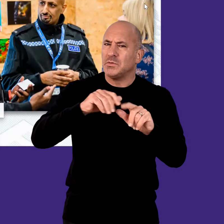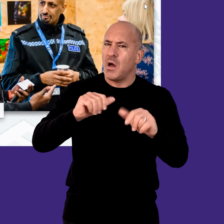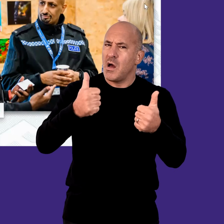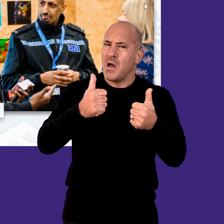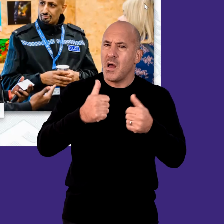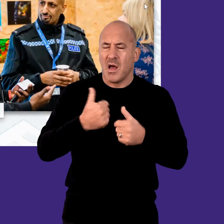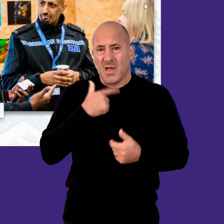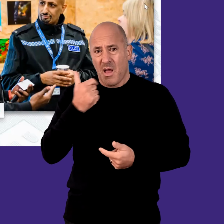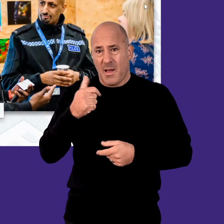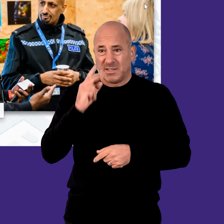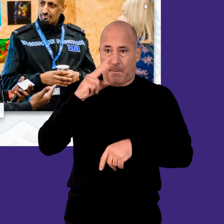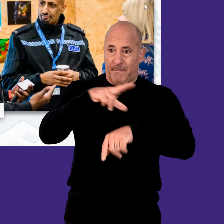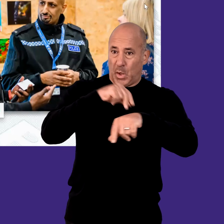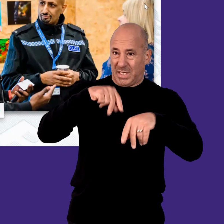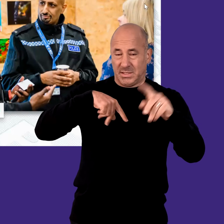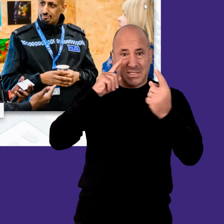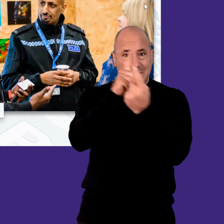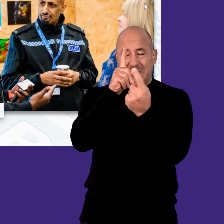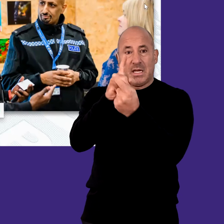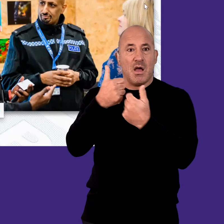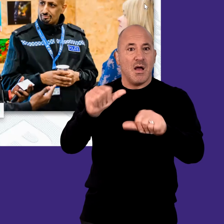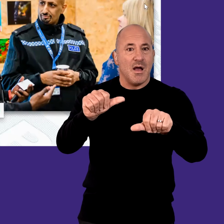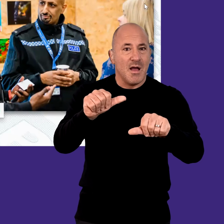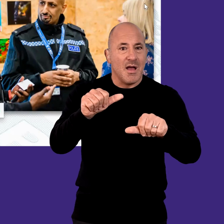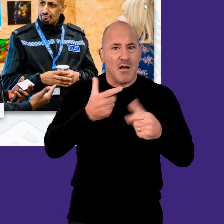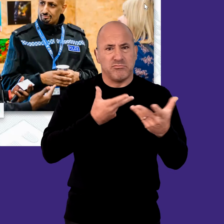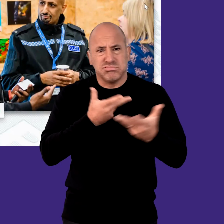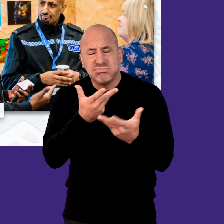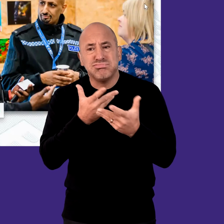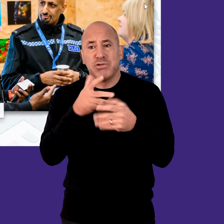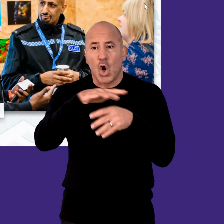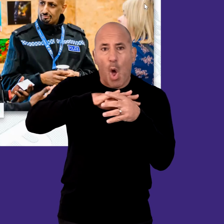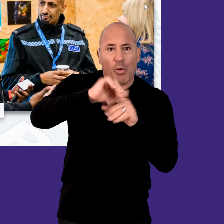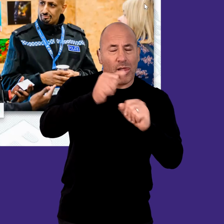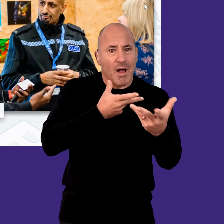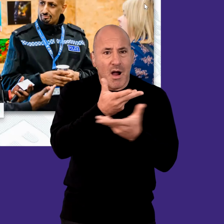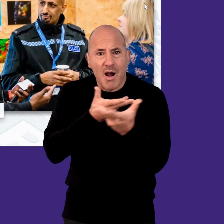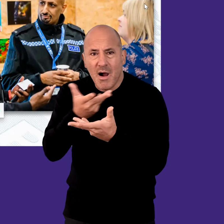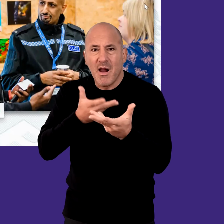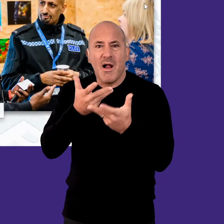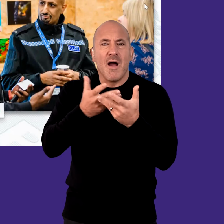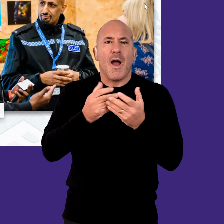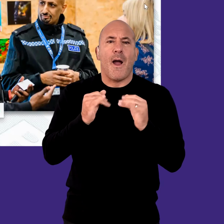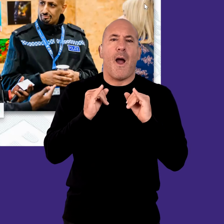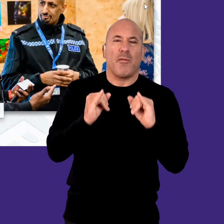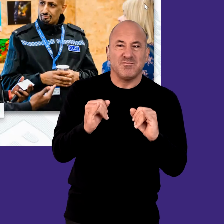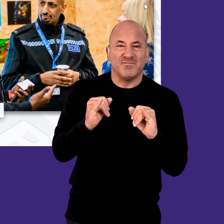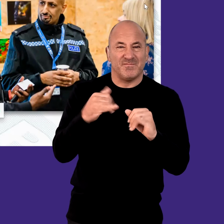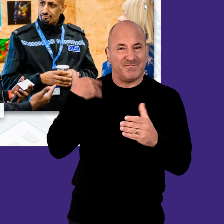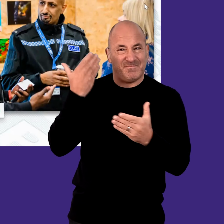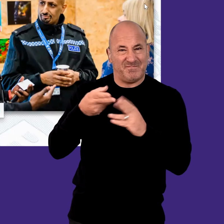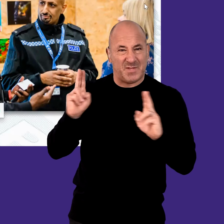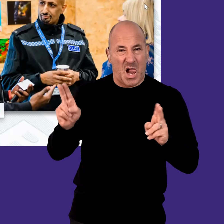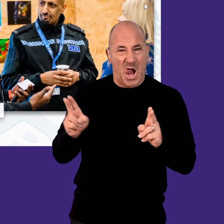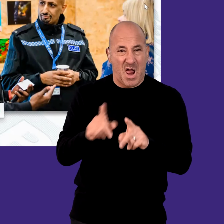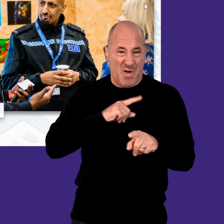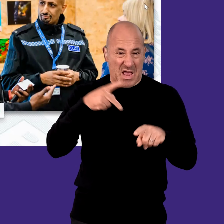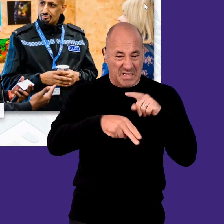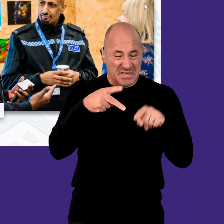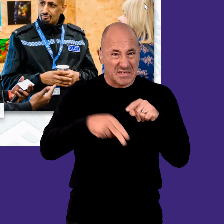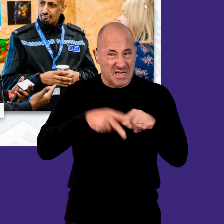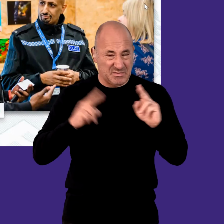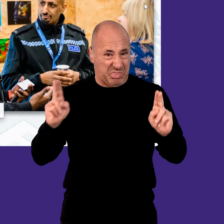lying within communities. Police officers have to be seen, conversations have to be had with the local community. And unfortunately, we have seen that kind of method